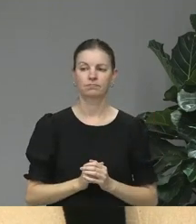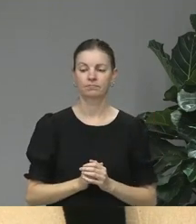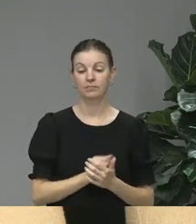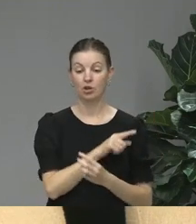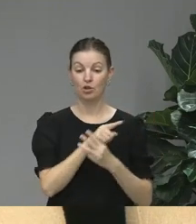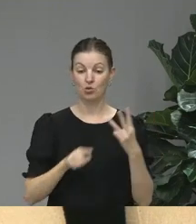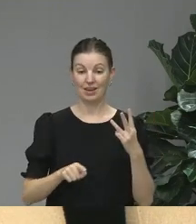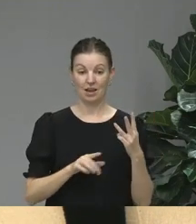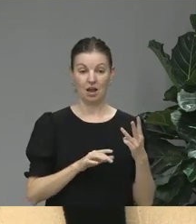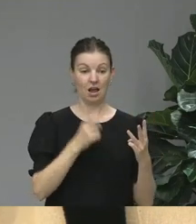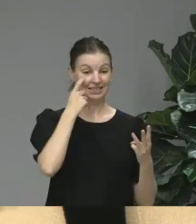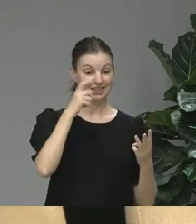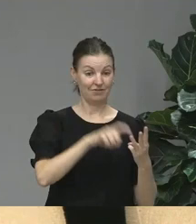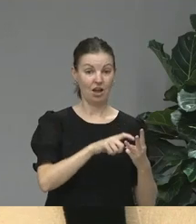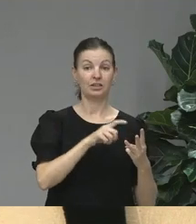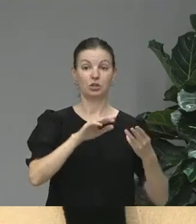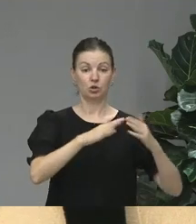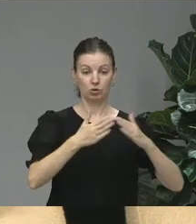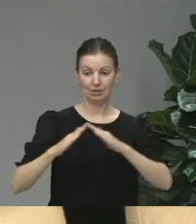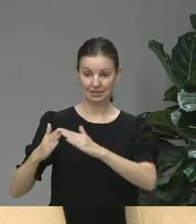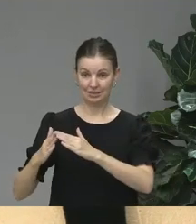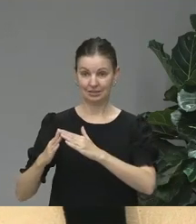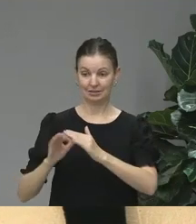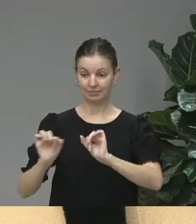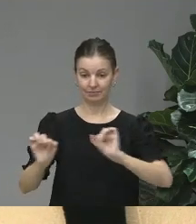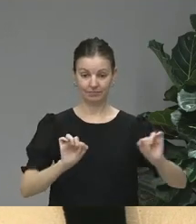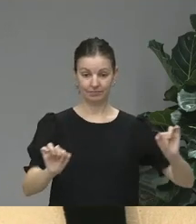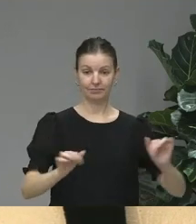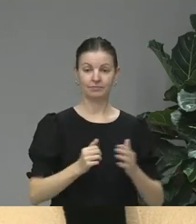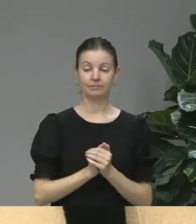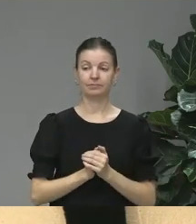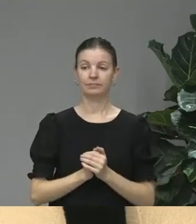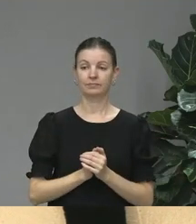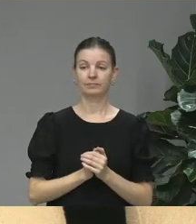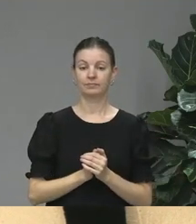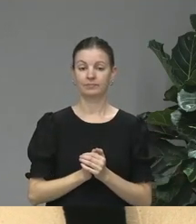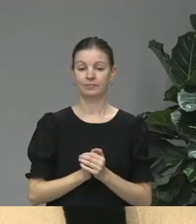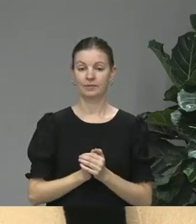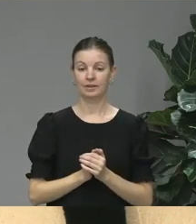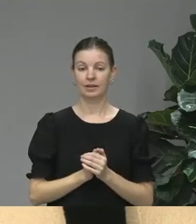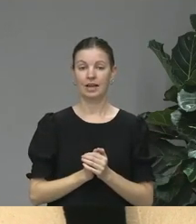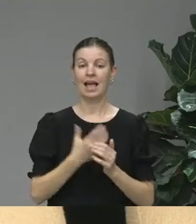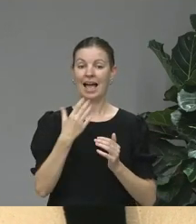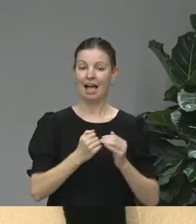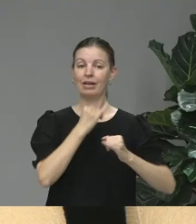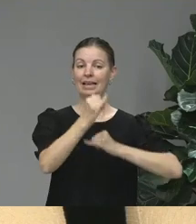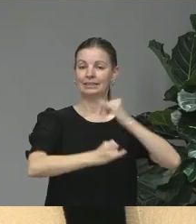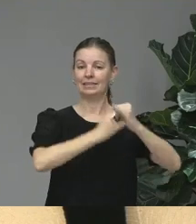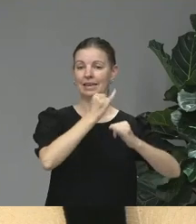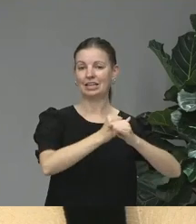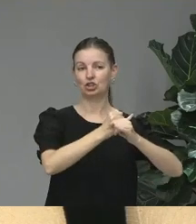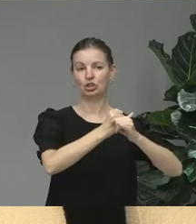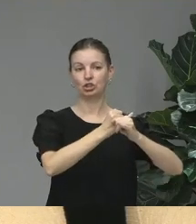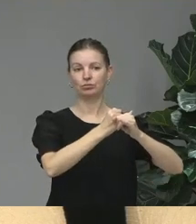identified communities have all got in the treaties that sit behind them, the international instruments that sit behind